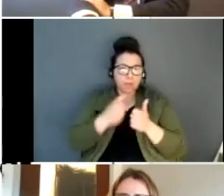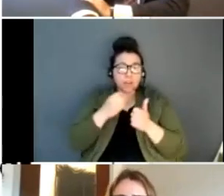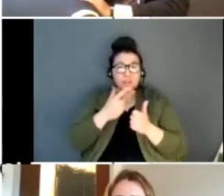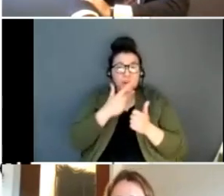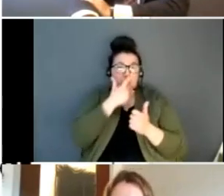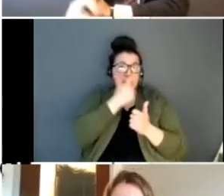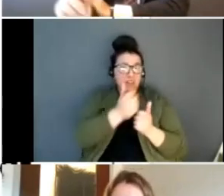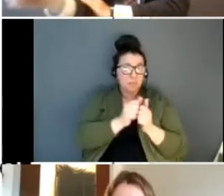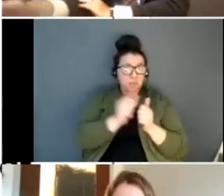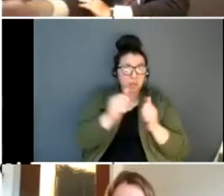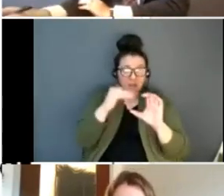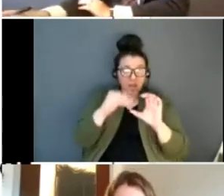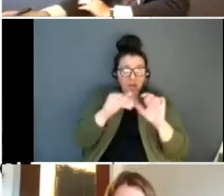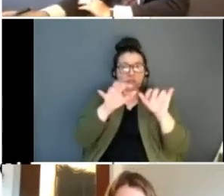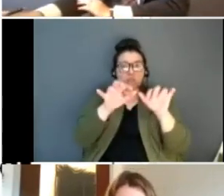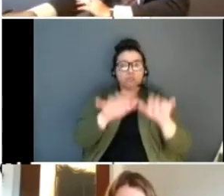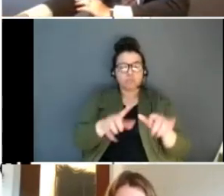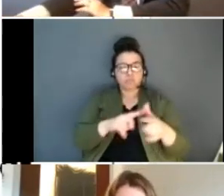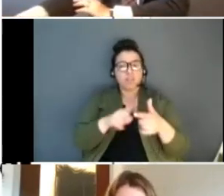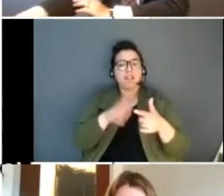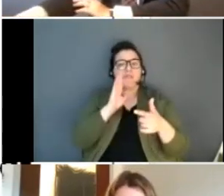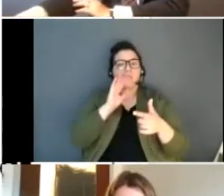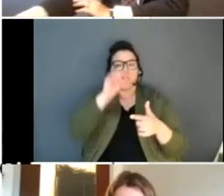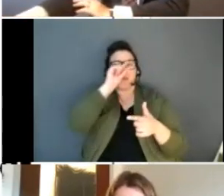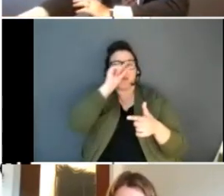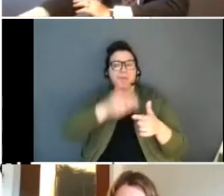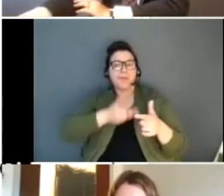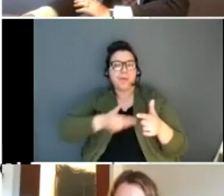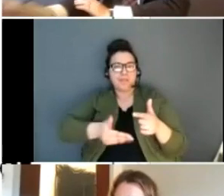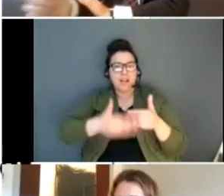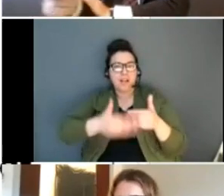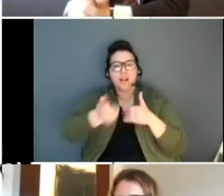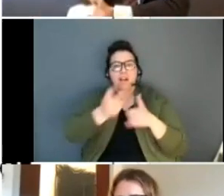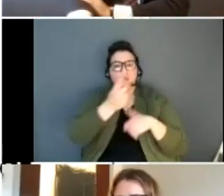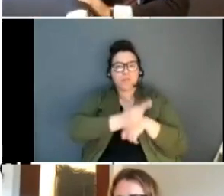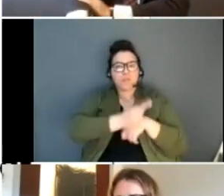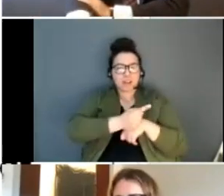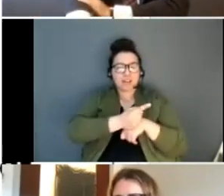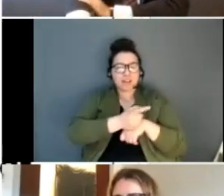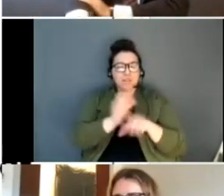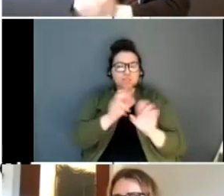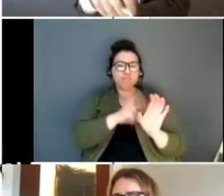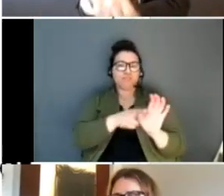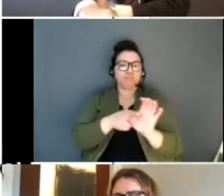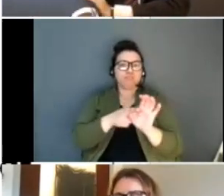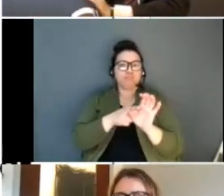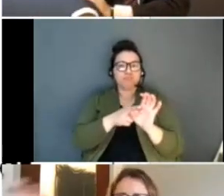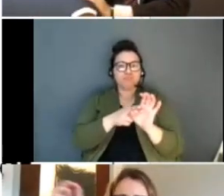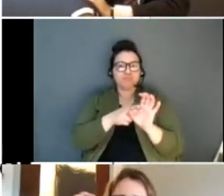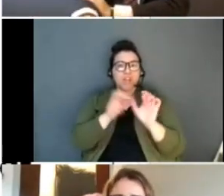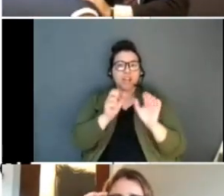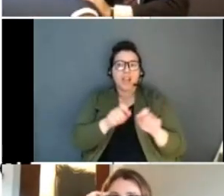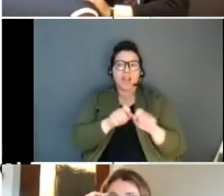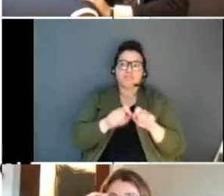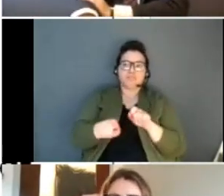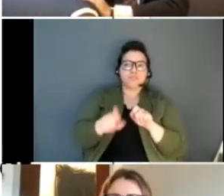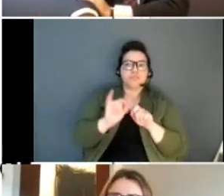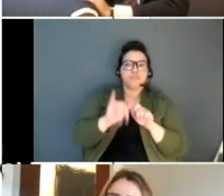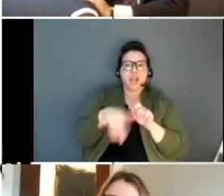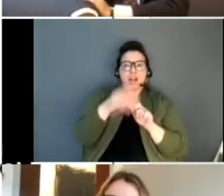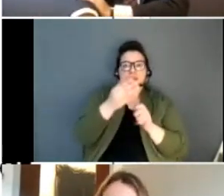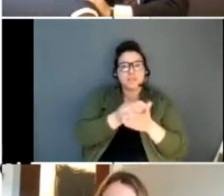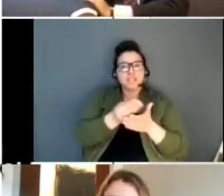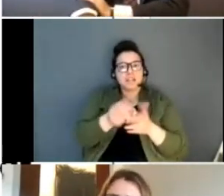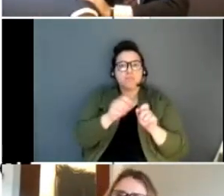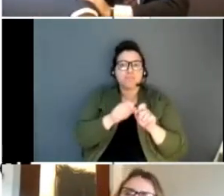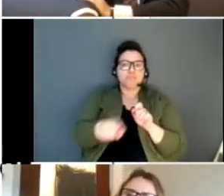follow up with a quick Google invite over the next couple of days so we can pass this along, say hello, and understand what you're teaching and how to fit this